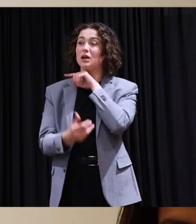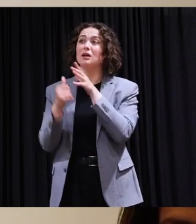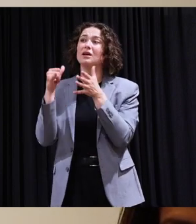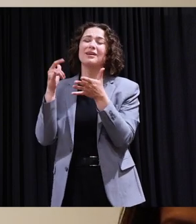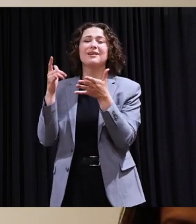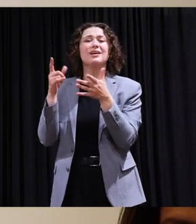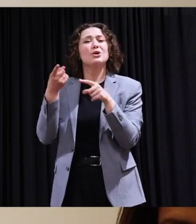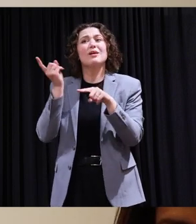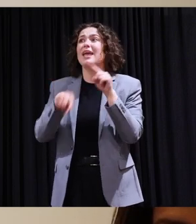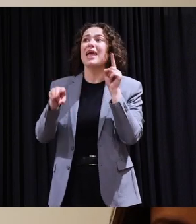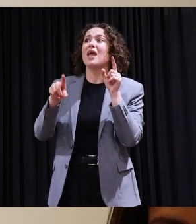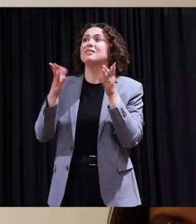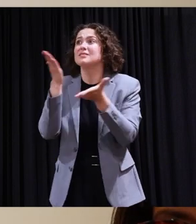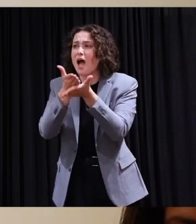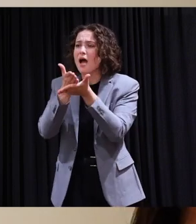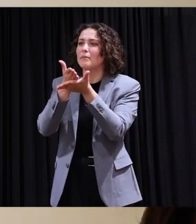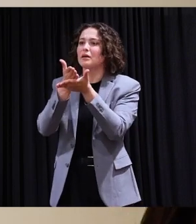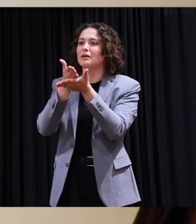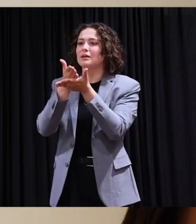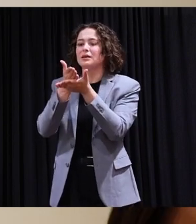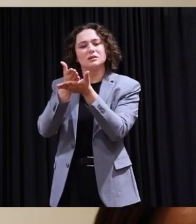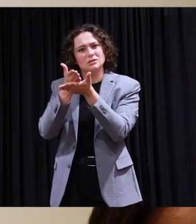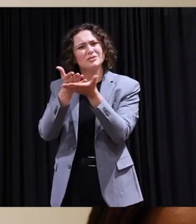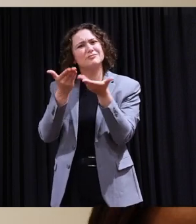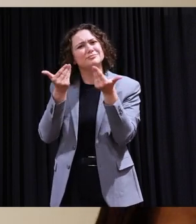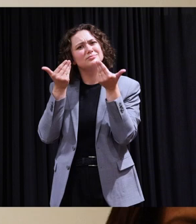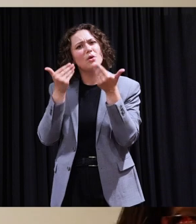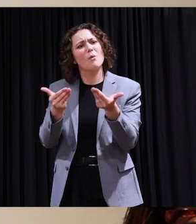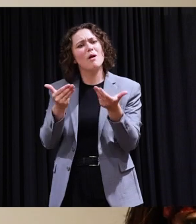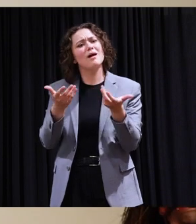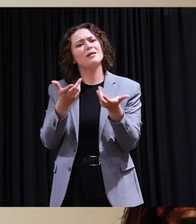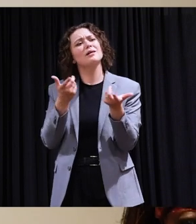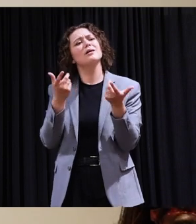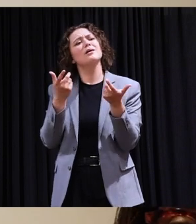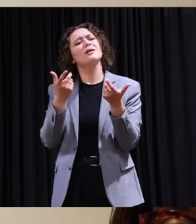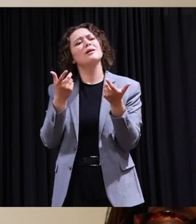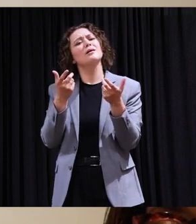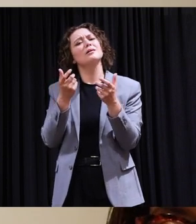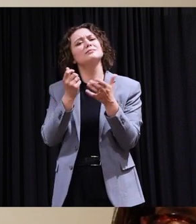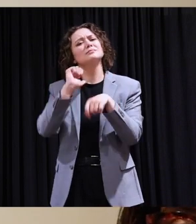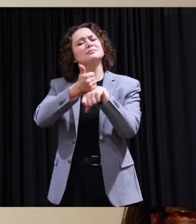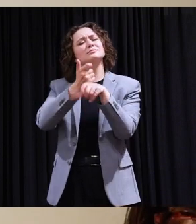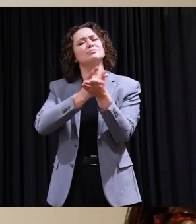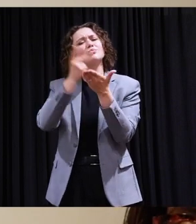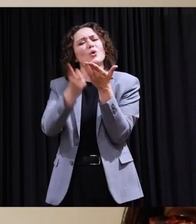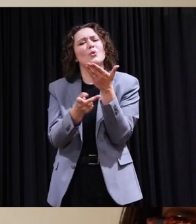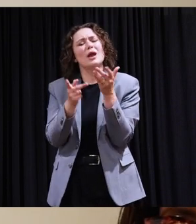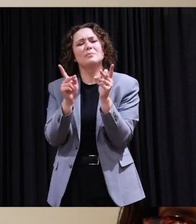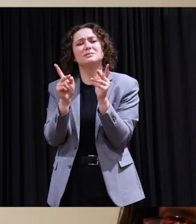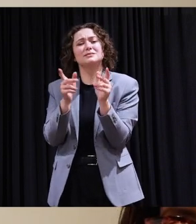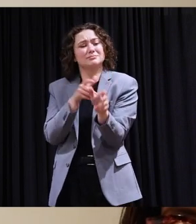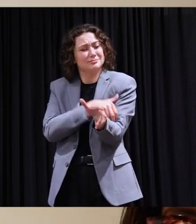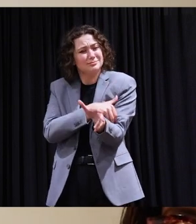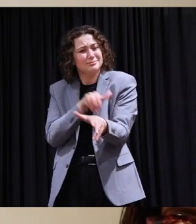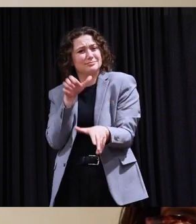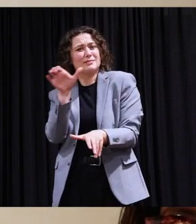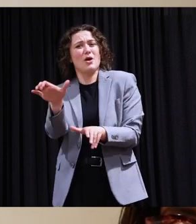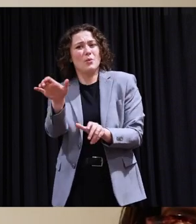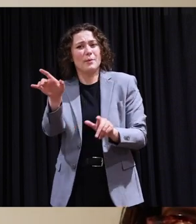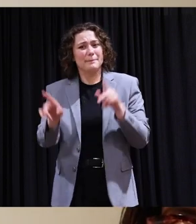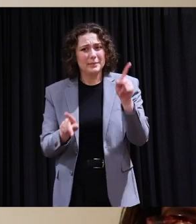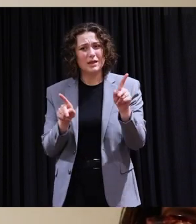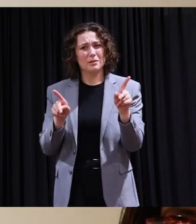So let's put together programs that empower people, give people a sense of ownership, give people an opportunity to feel that I'm